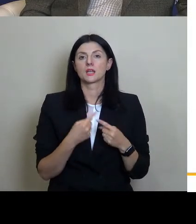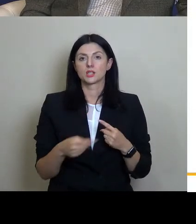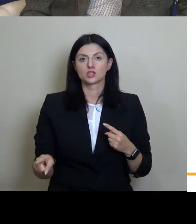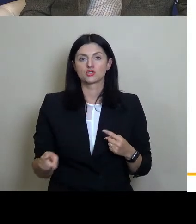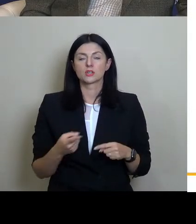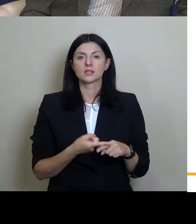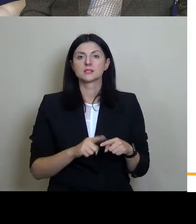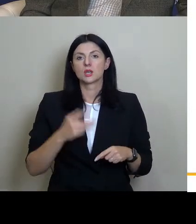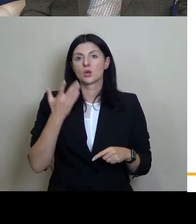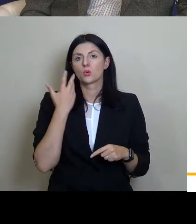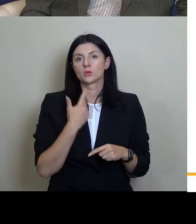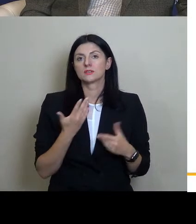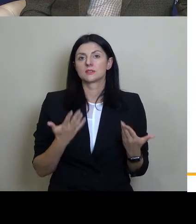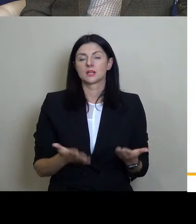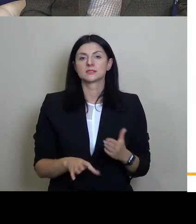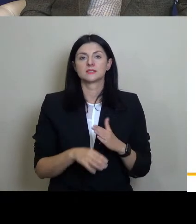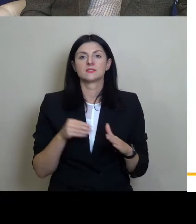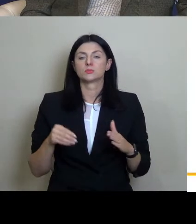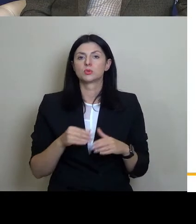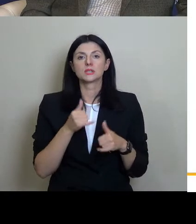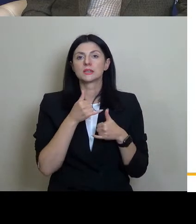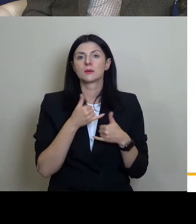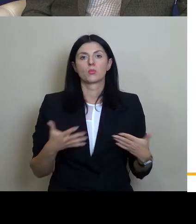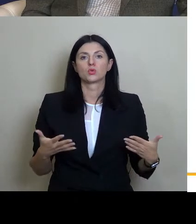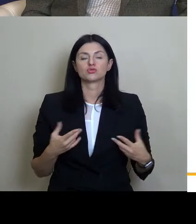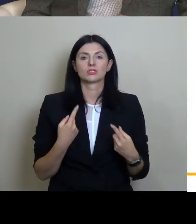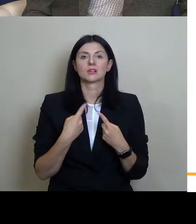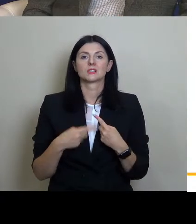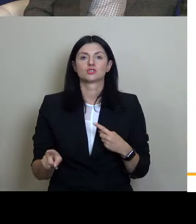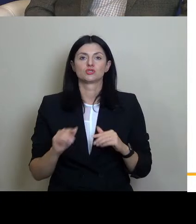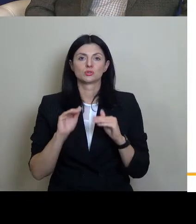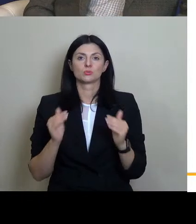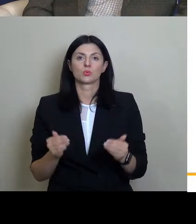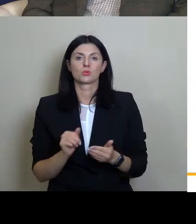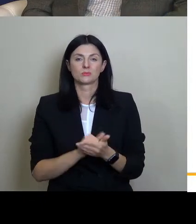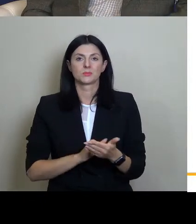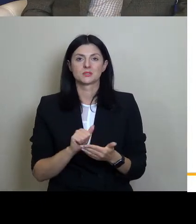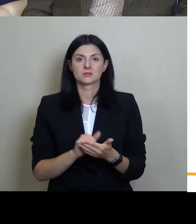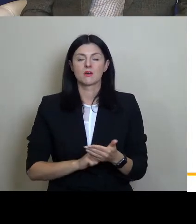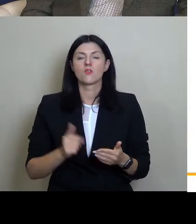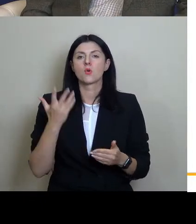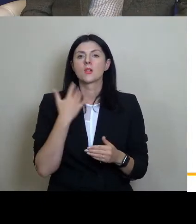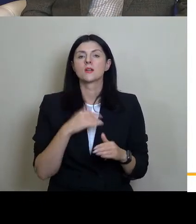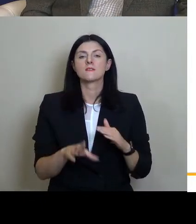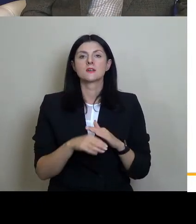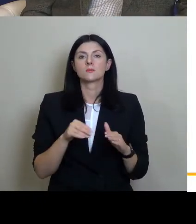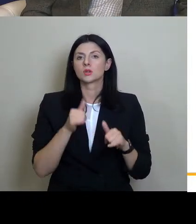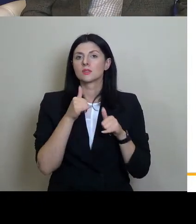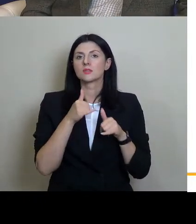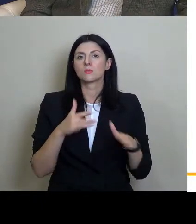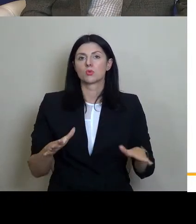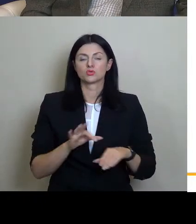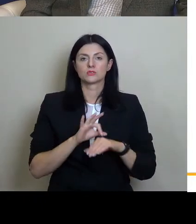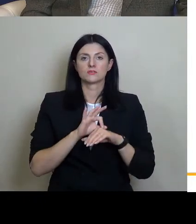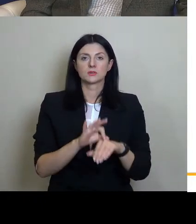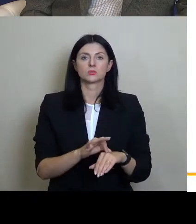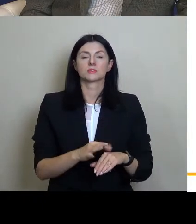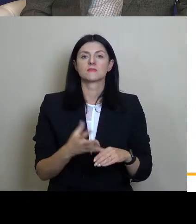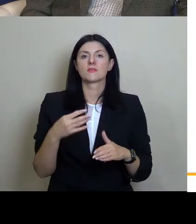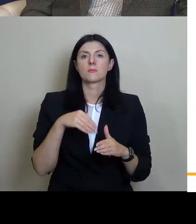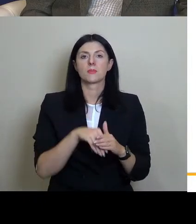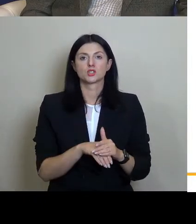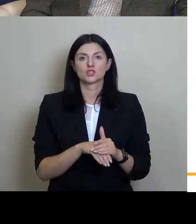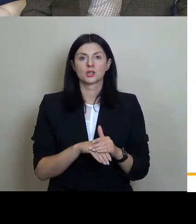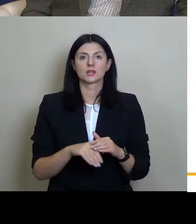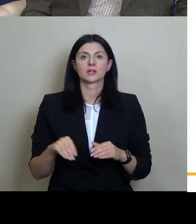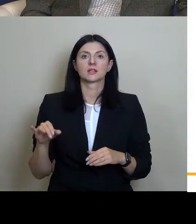of the majority of voters, and the second one is when the elections cannot take